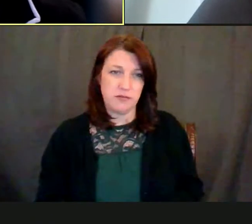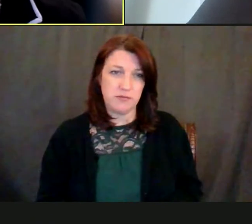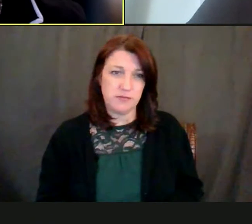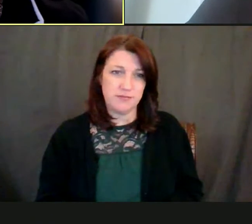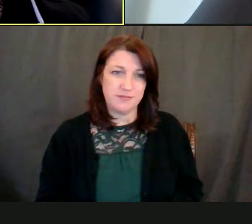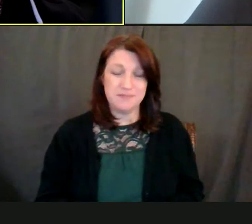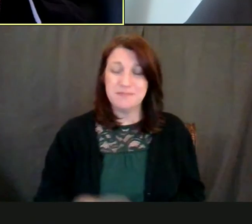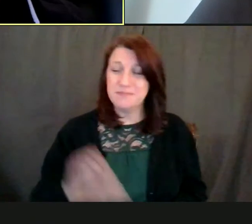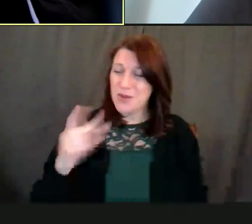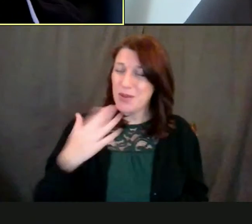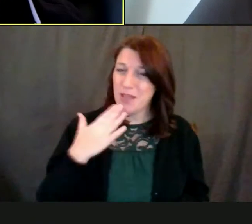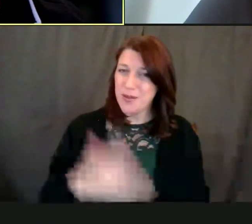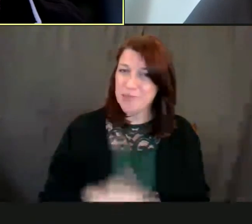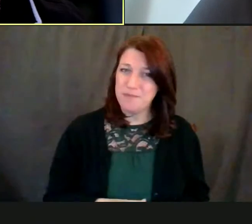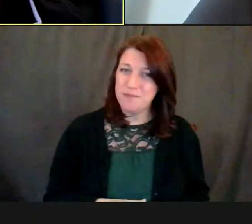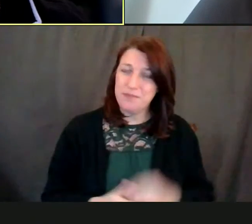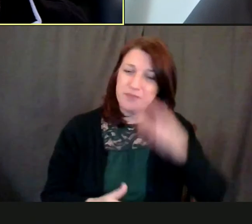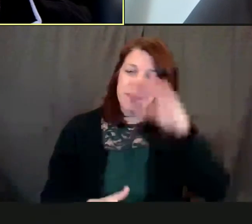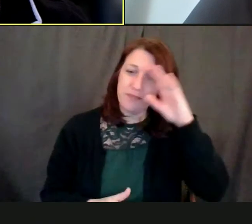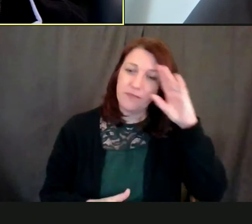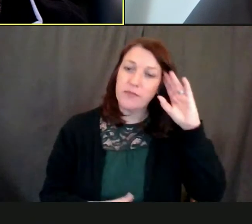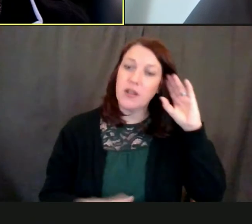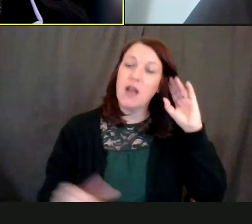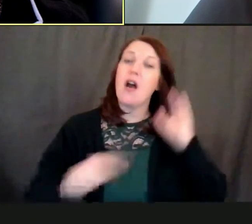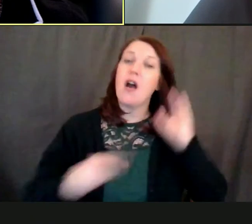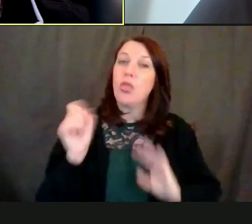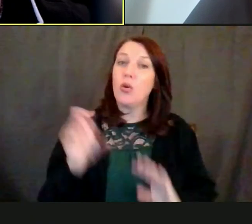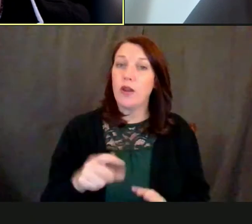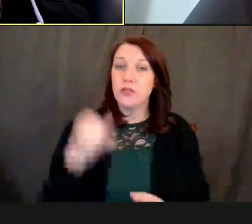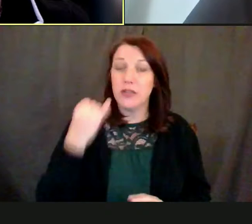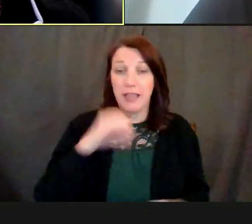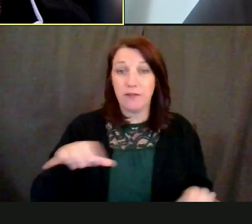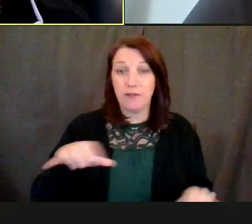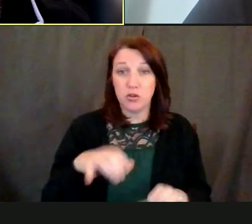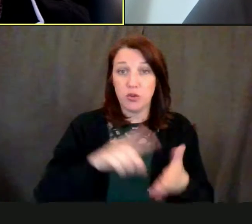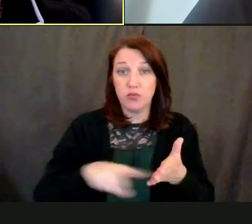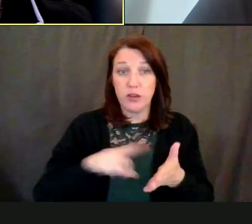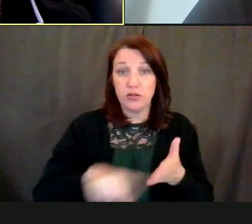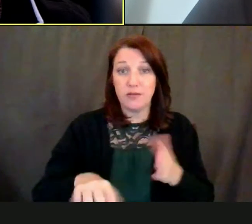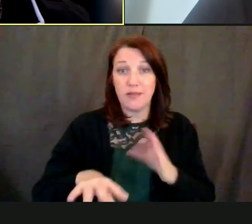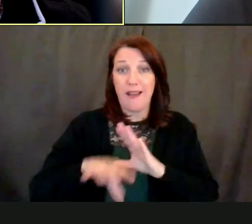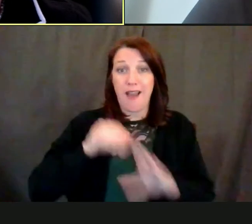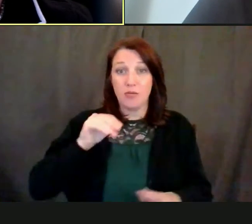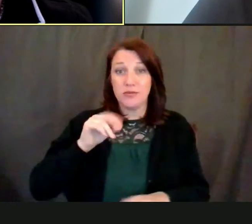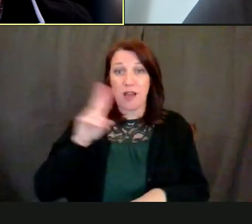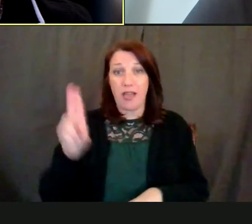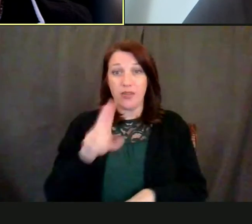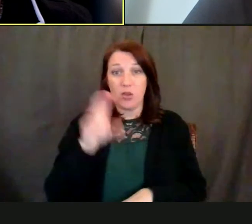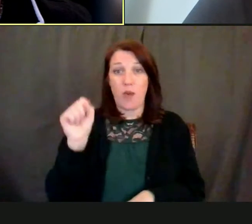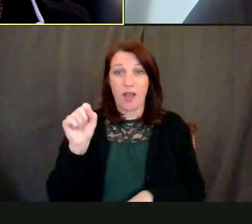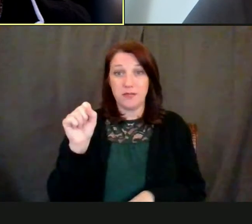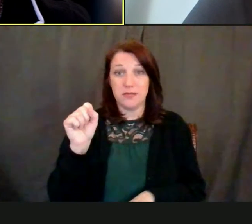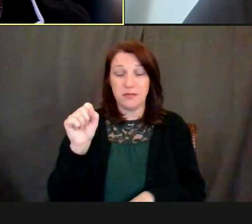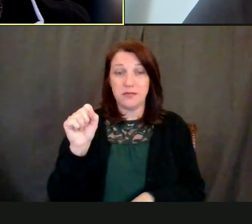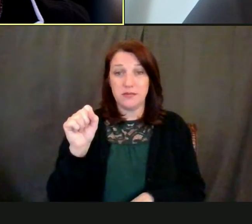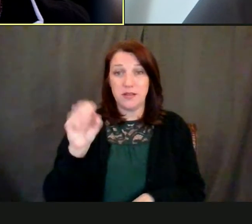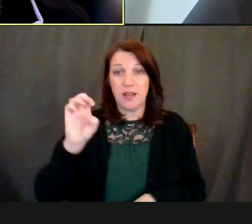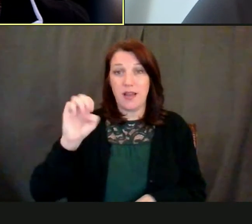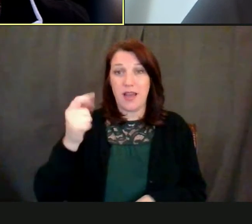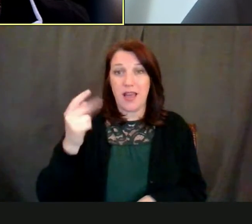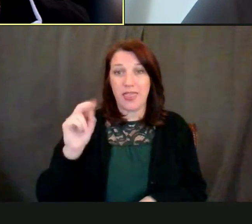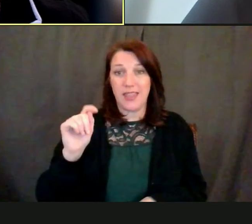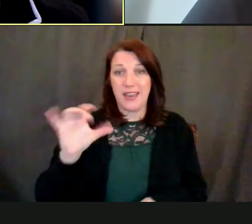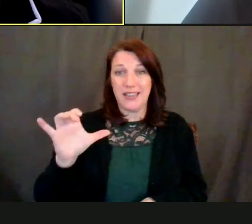Okay, good. So somebody has posed a question, if they're doing research outside of the US and ethnicity is not